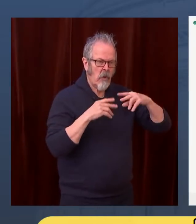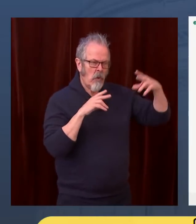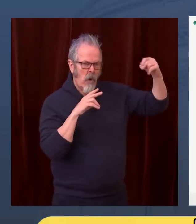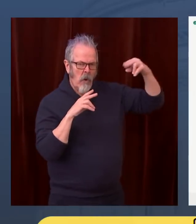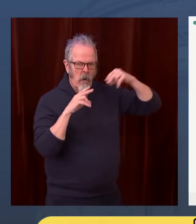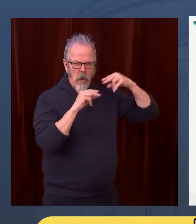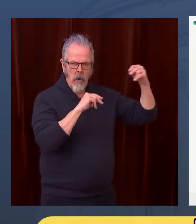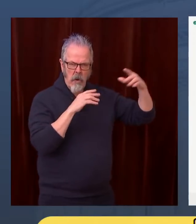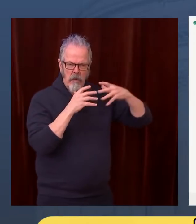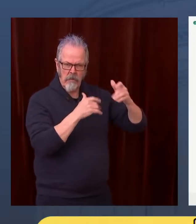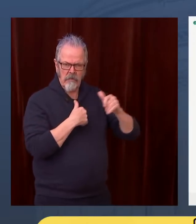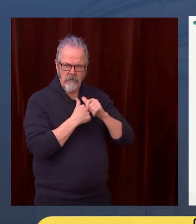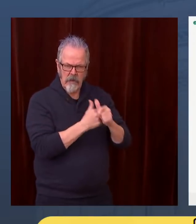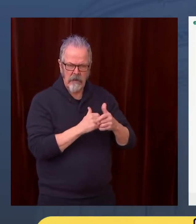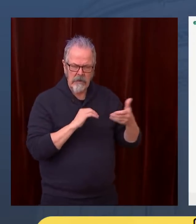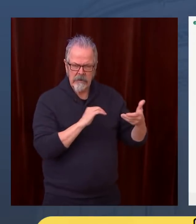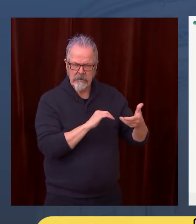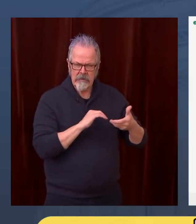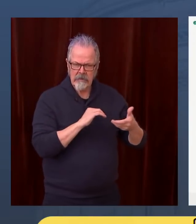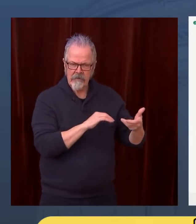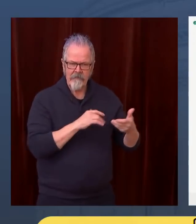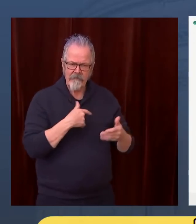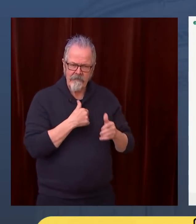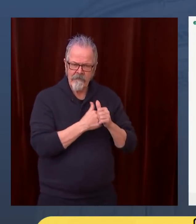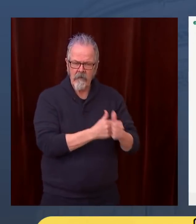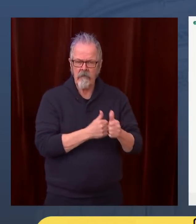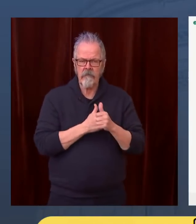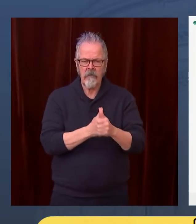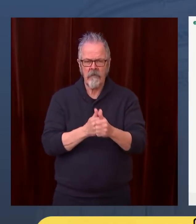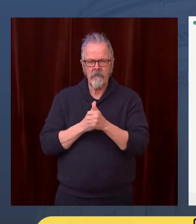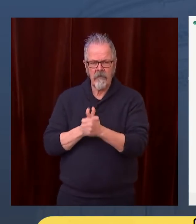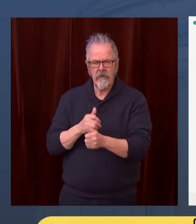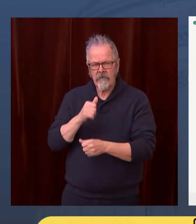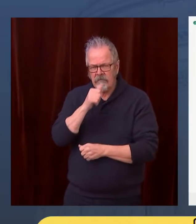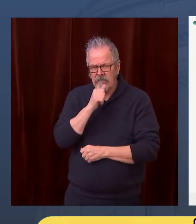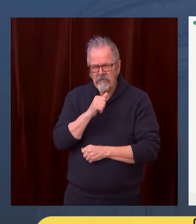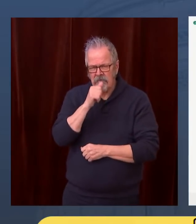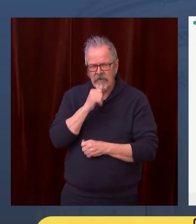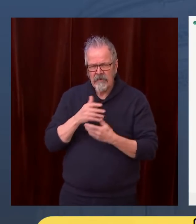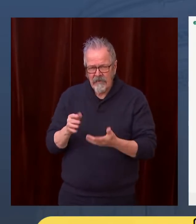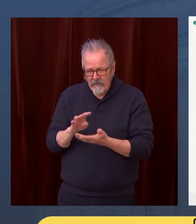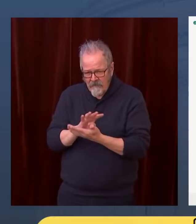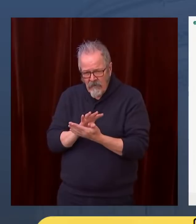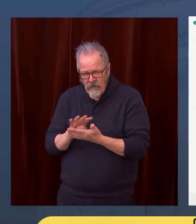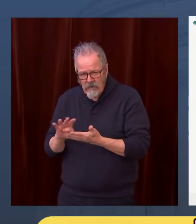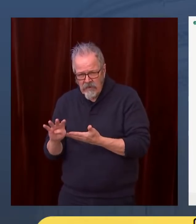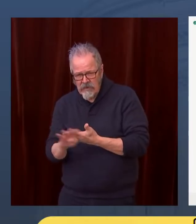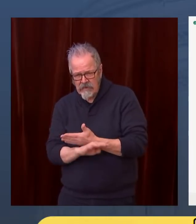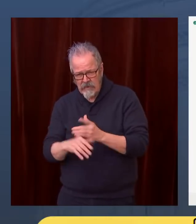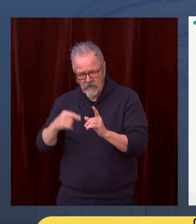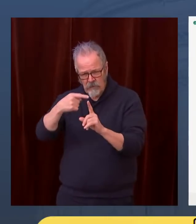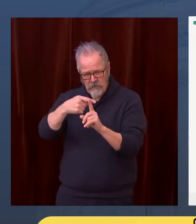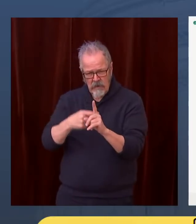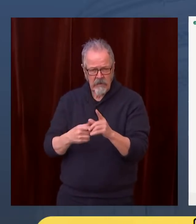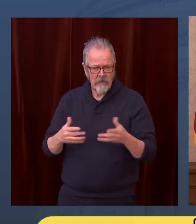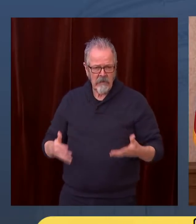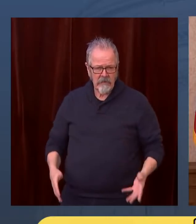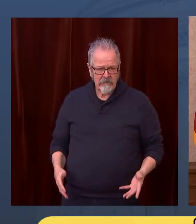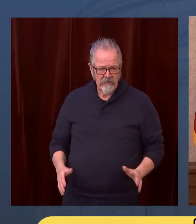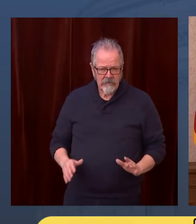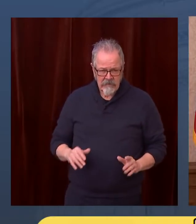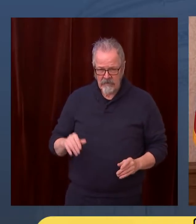I expect the rest of the districts around the state to hang with us for 4 weeks and work together on the process of getting to the 21st.